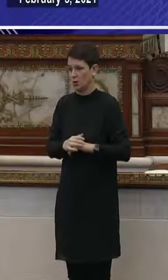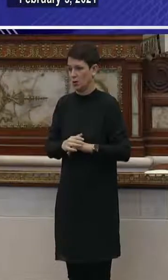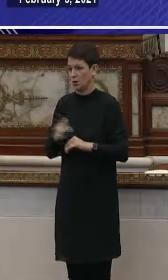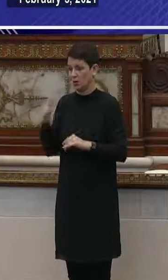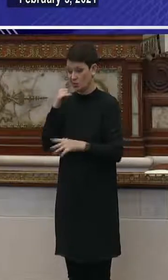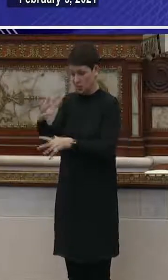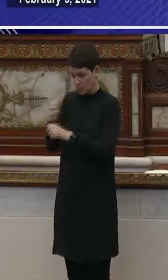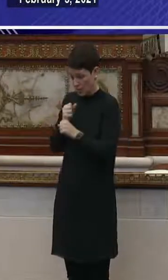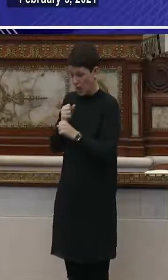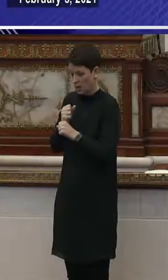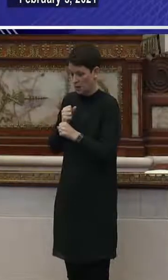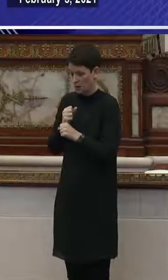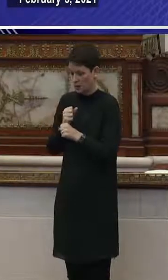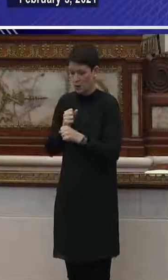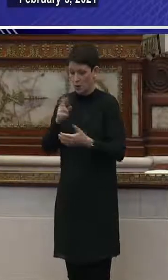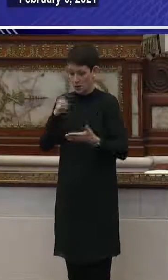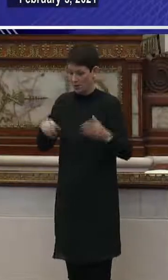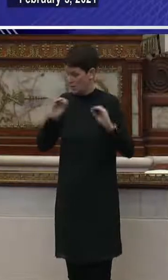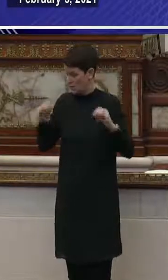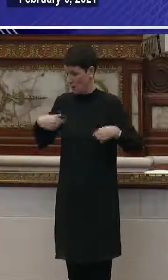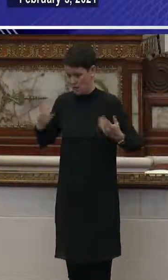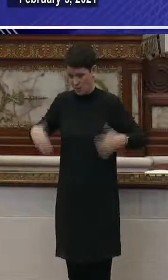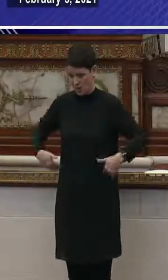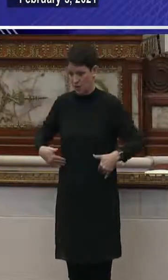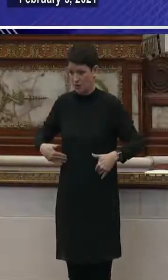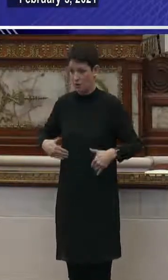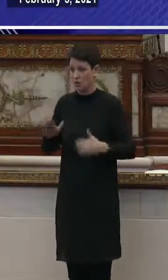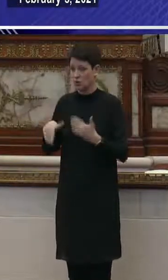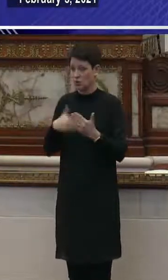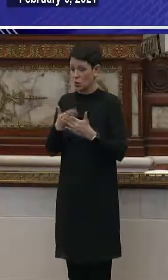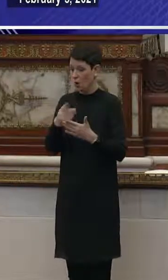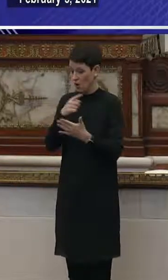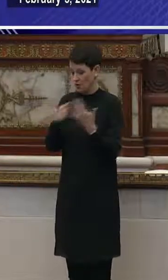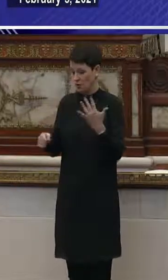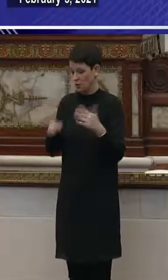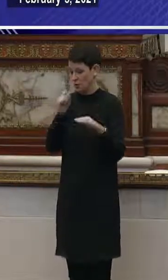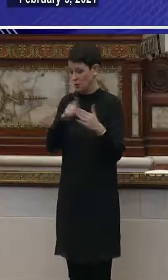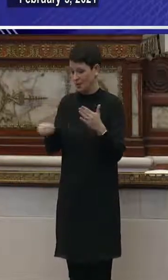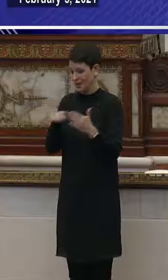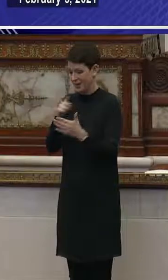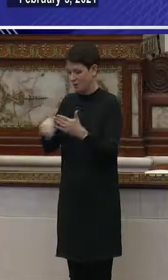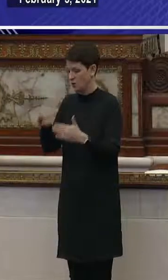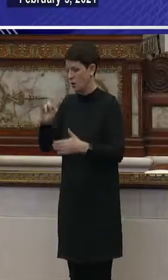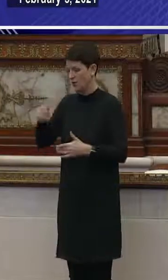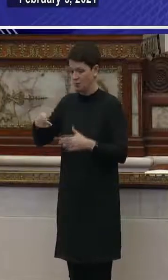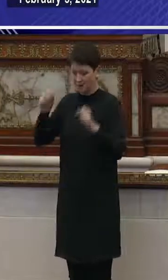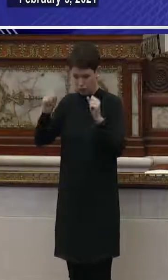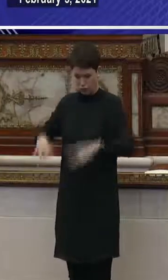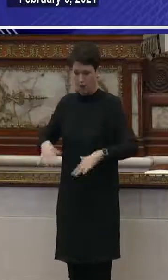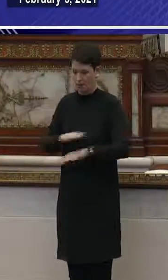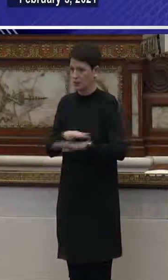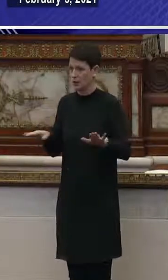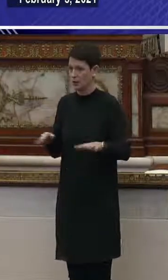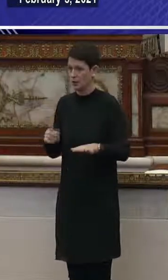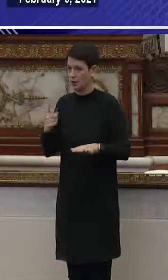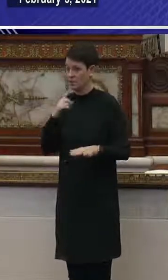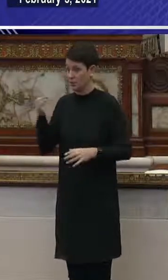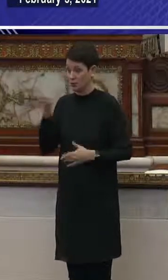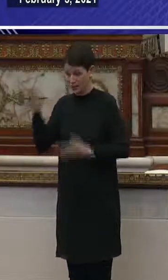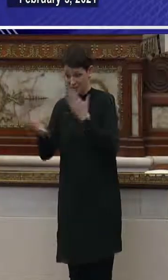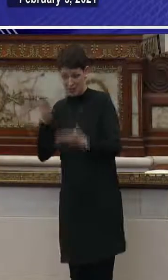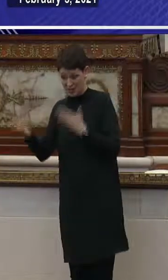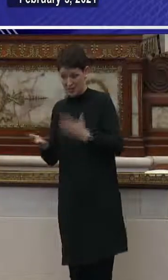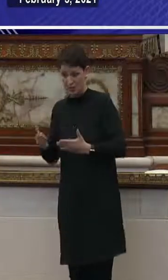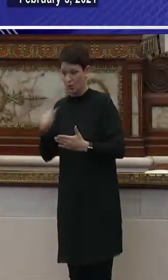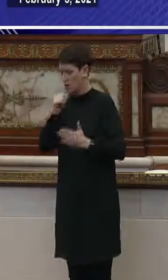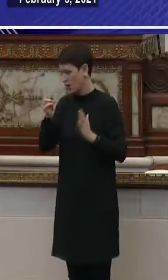not reviewed any of them. And so we've canceled all of those, we canceled that RFP and told people that submitted the proposal that we're not going to